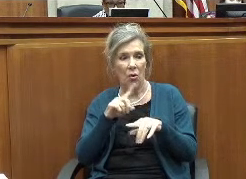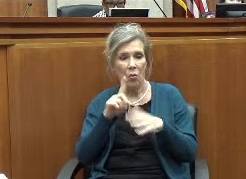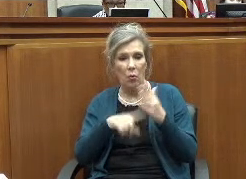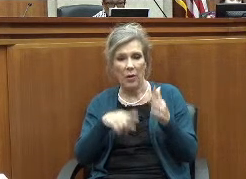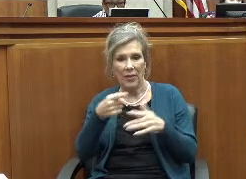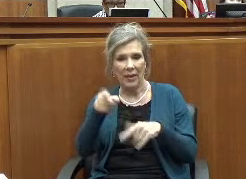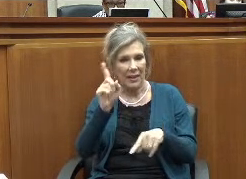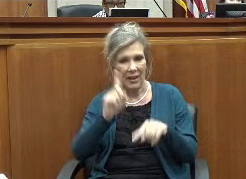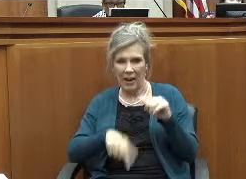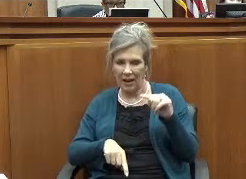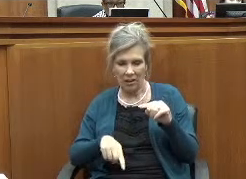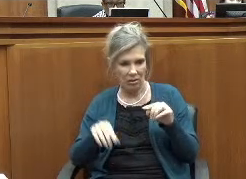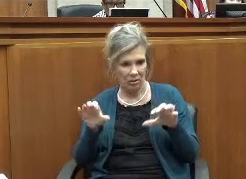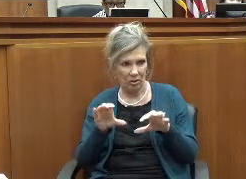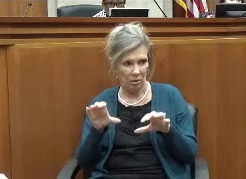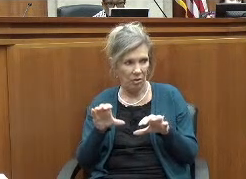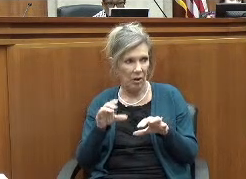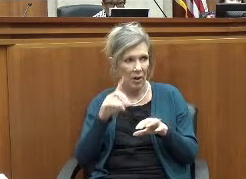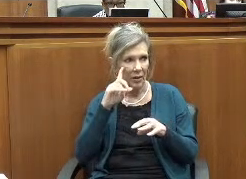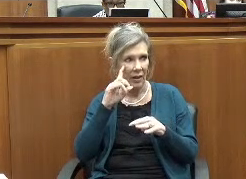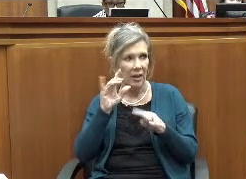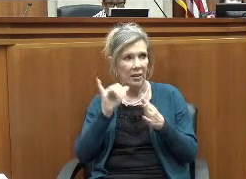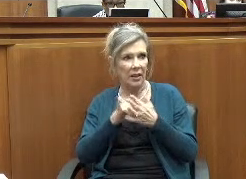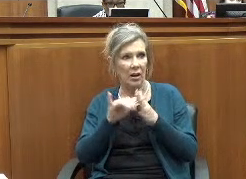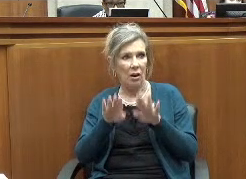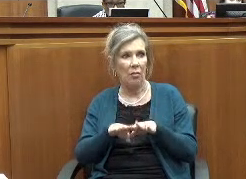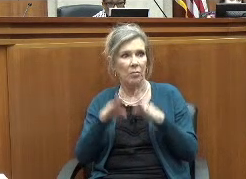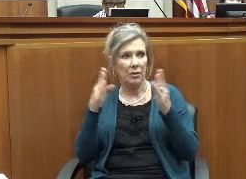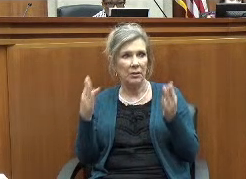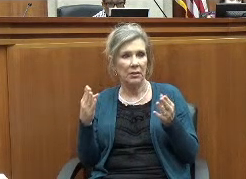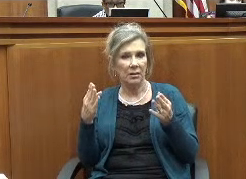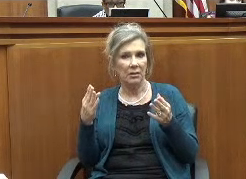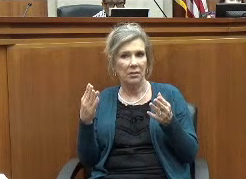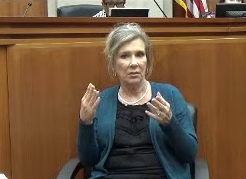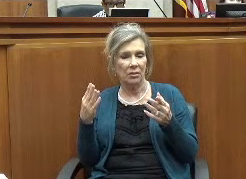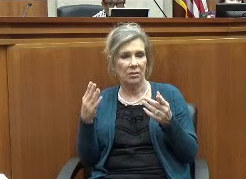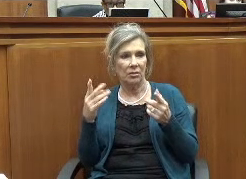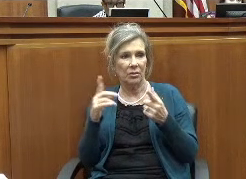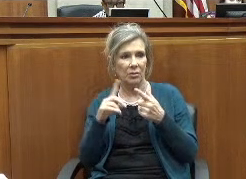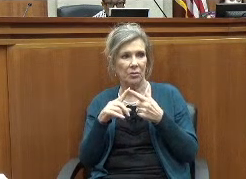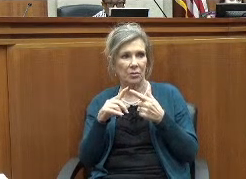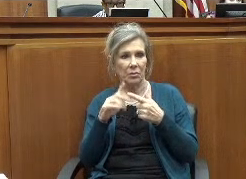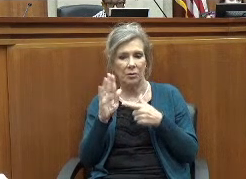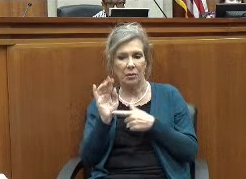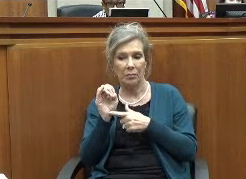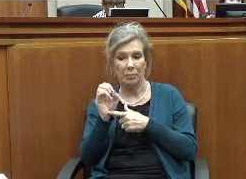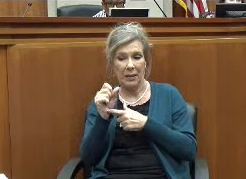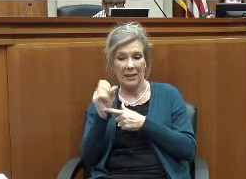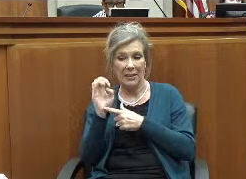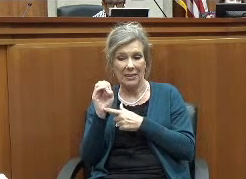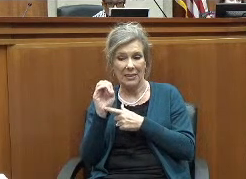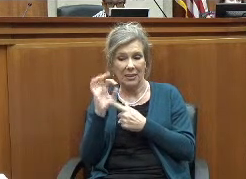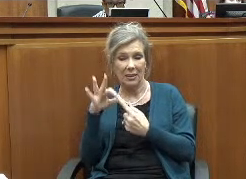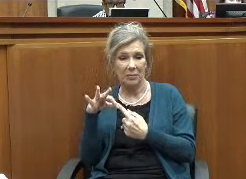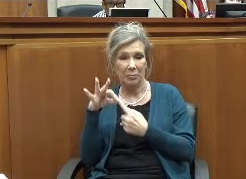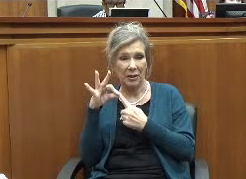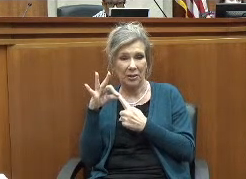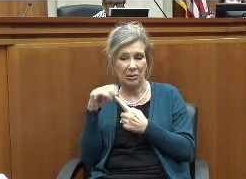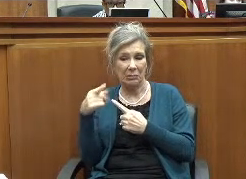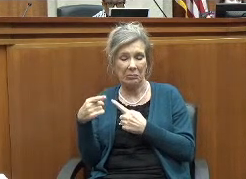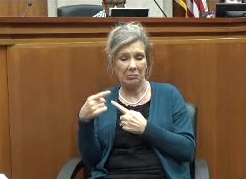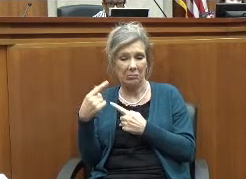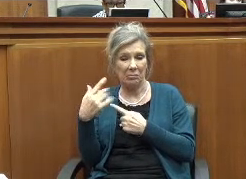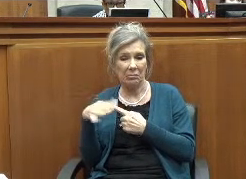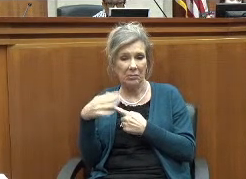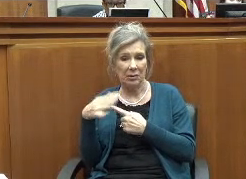do. I think that opens us up to a lot of, Bessie in particular, if it's at the directive